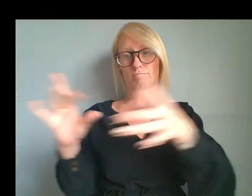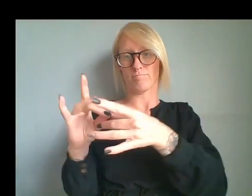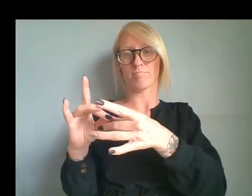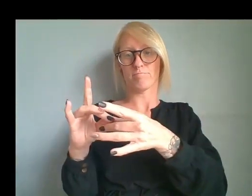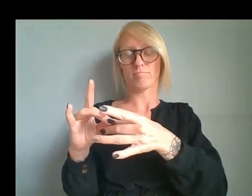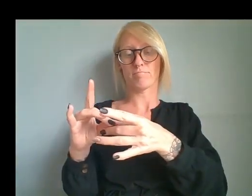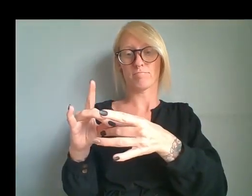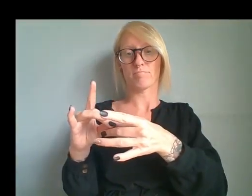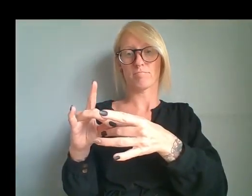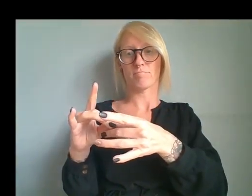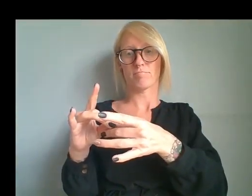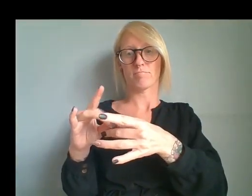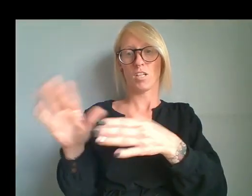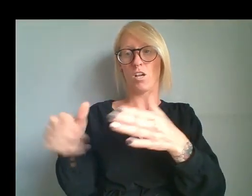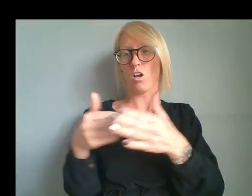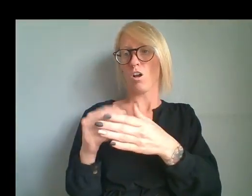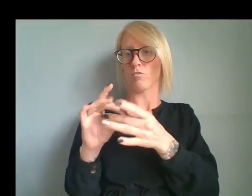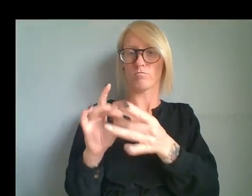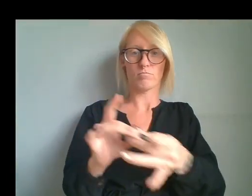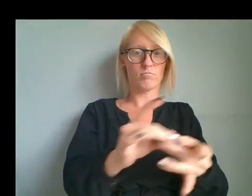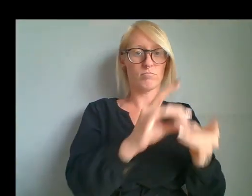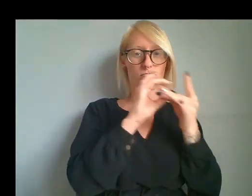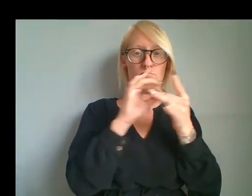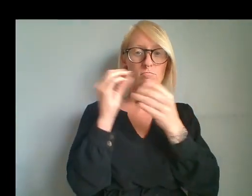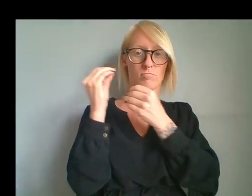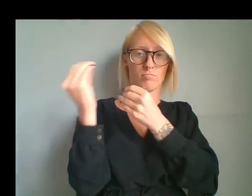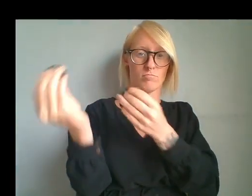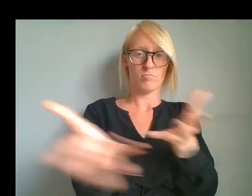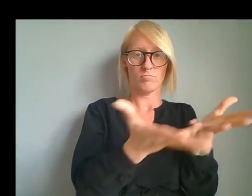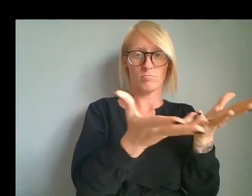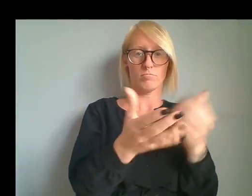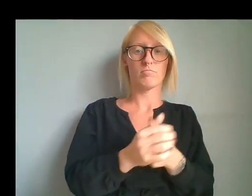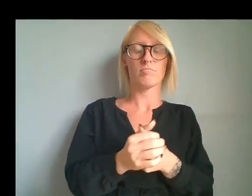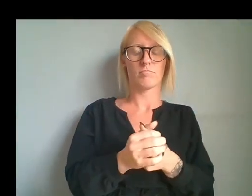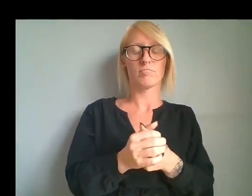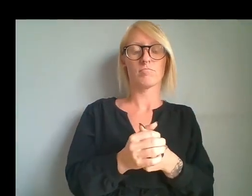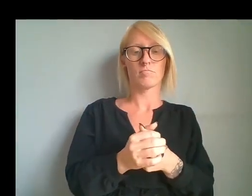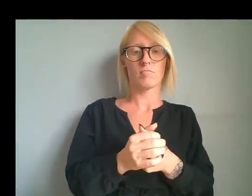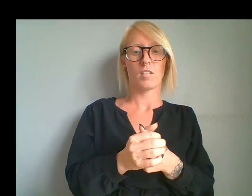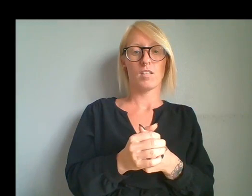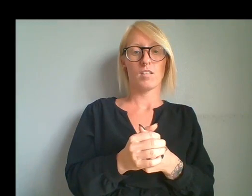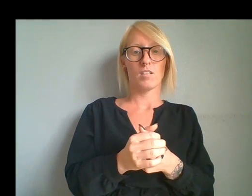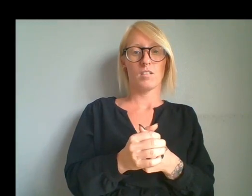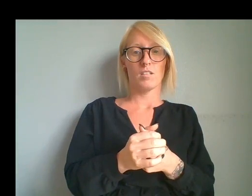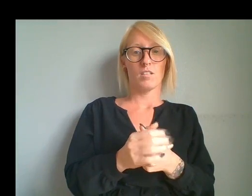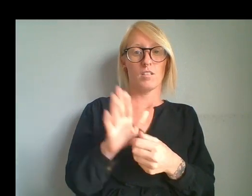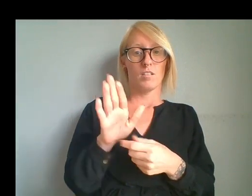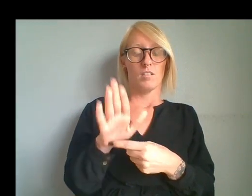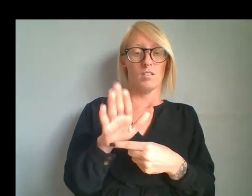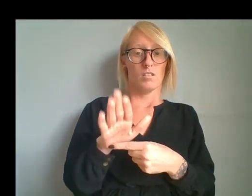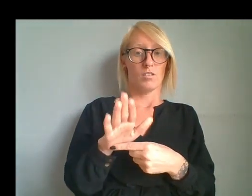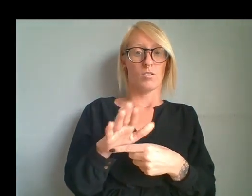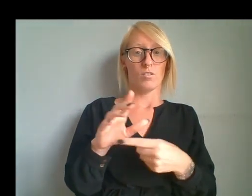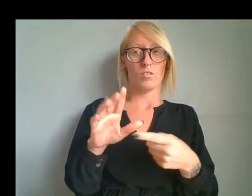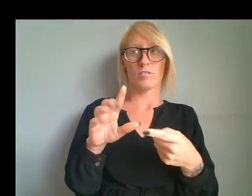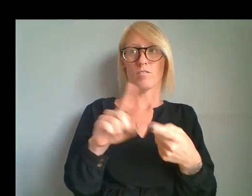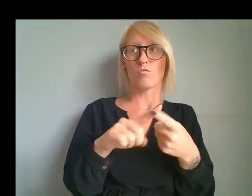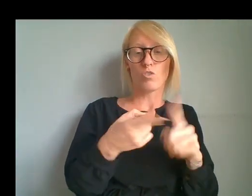that we're tying all this information together. You know, is your audience on Facebook? You know, your